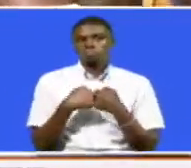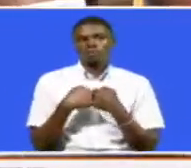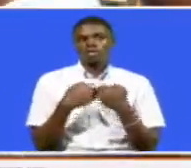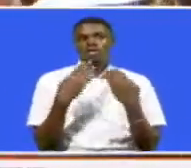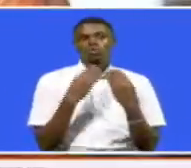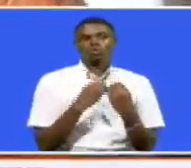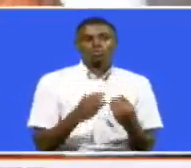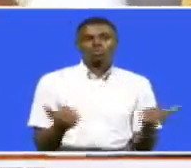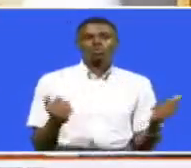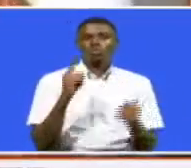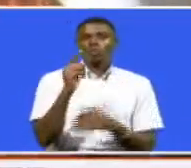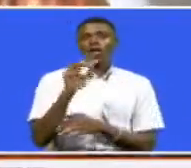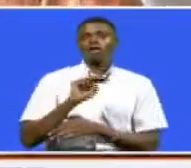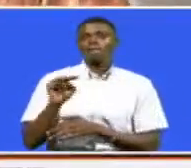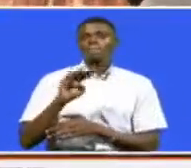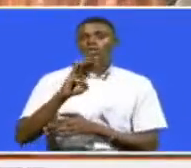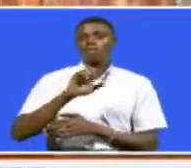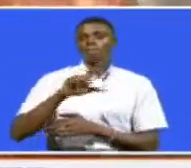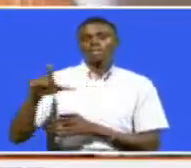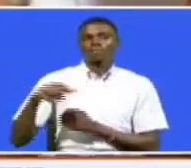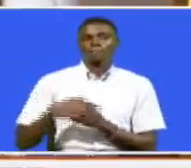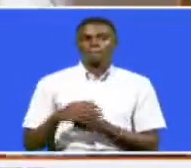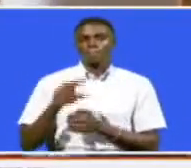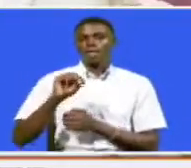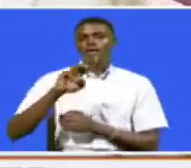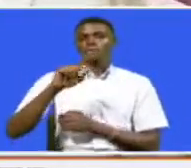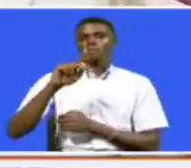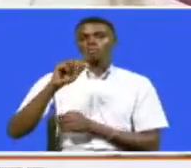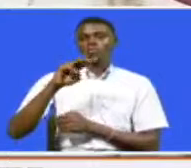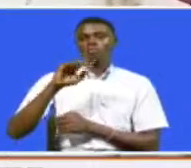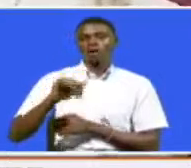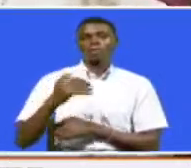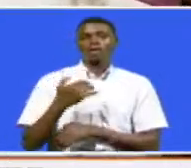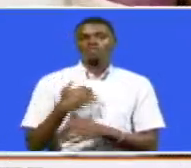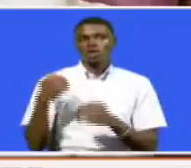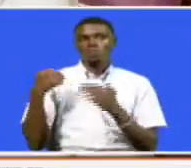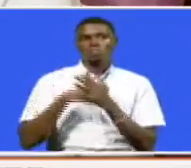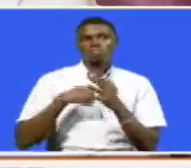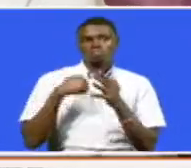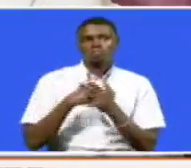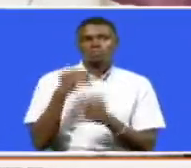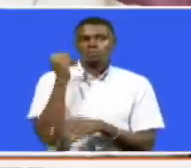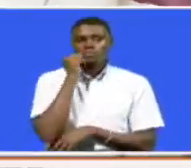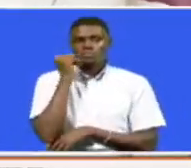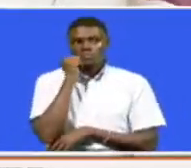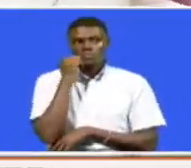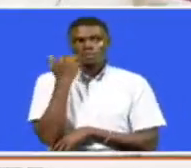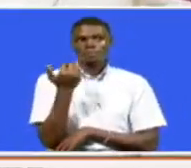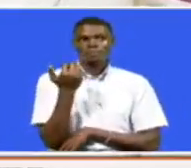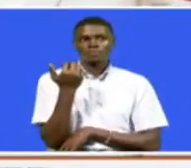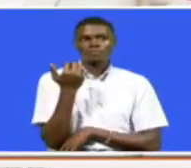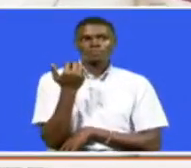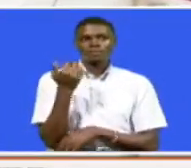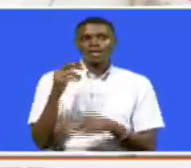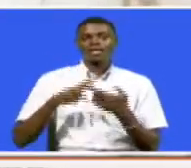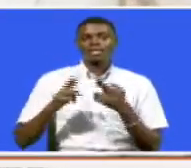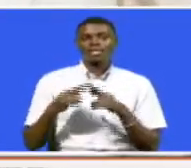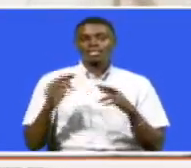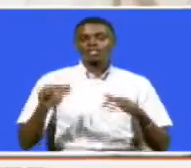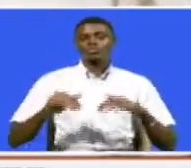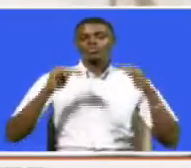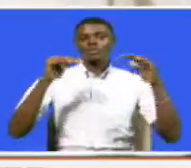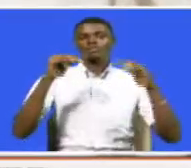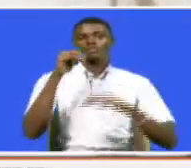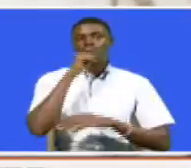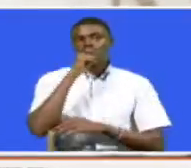settle a 1 million shilling bill. Mukami Kimathi has been battling ailments related to advanced